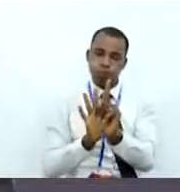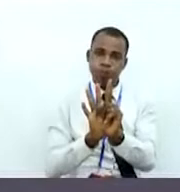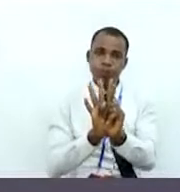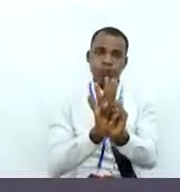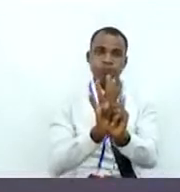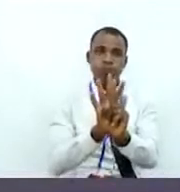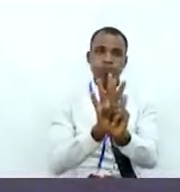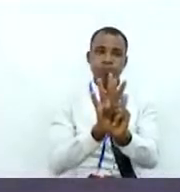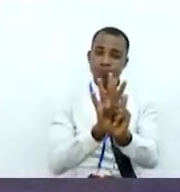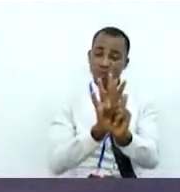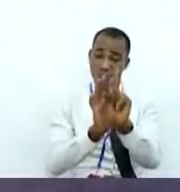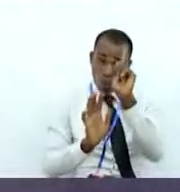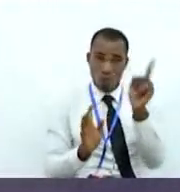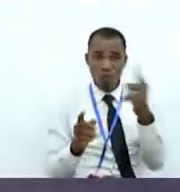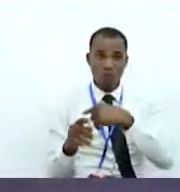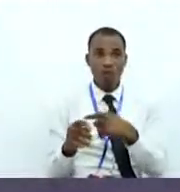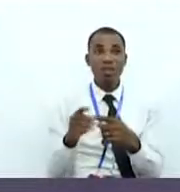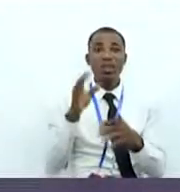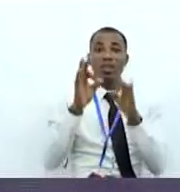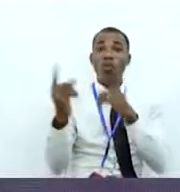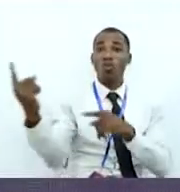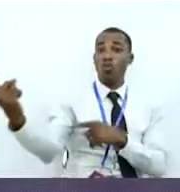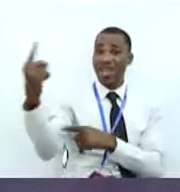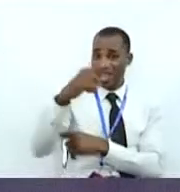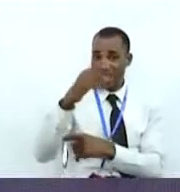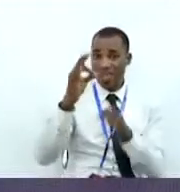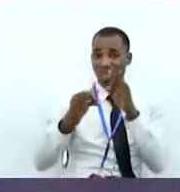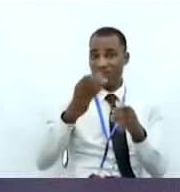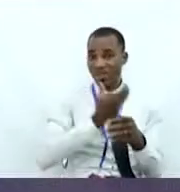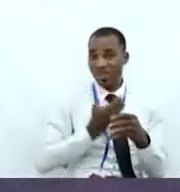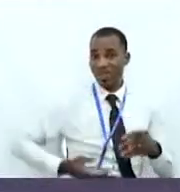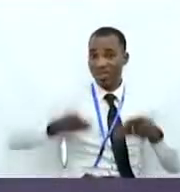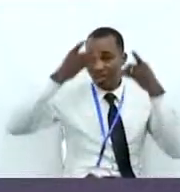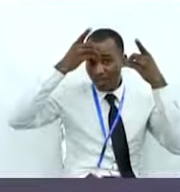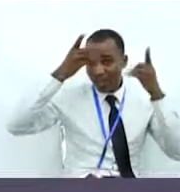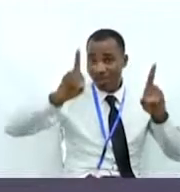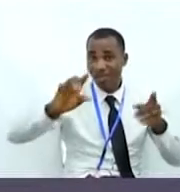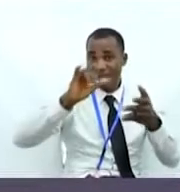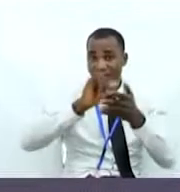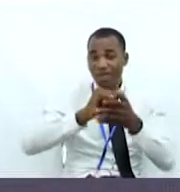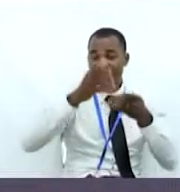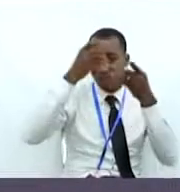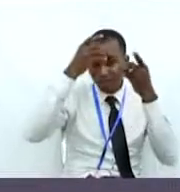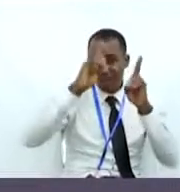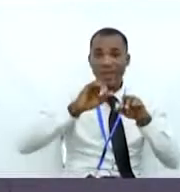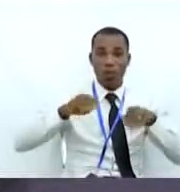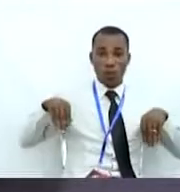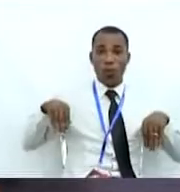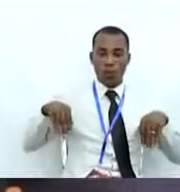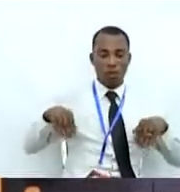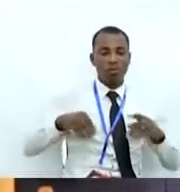that comes so. So he needs to unquote, sorry, one PR. Going as well for MPA.